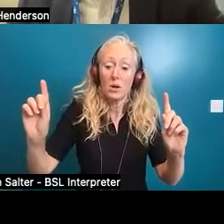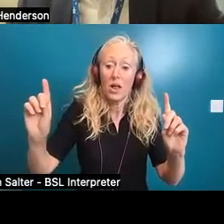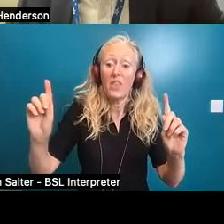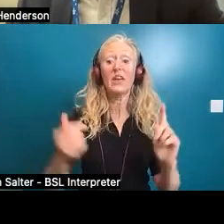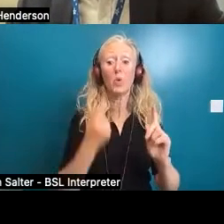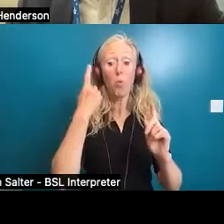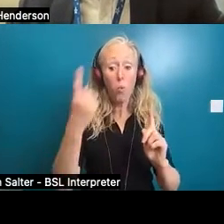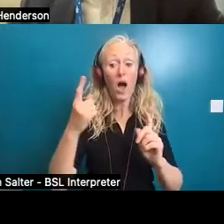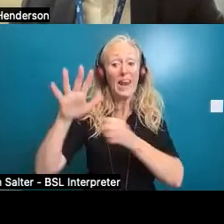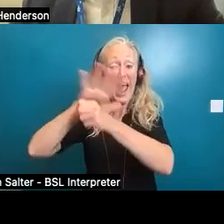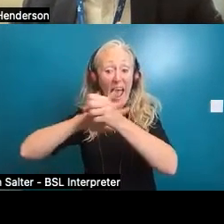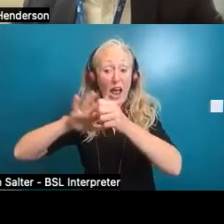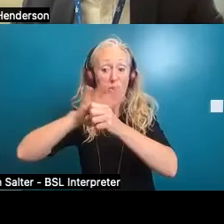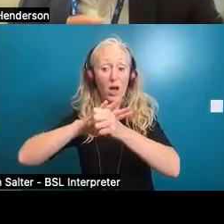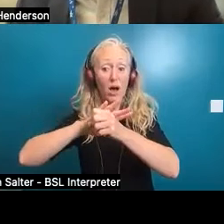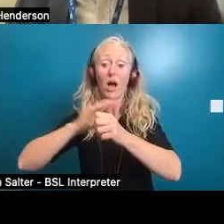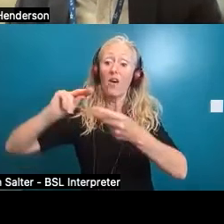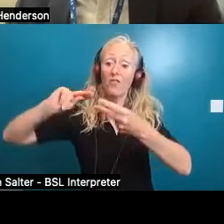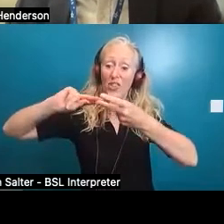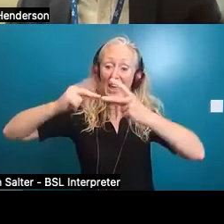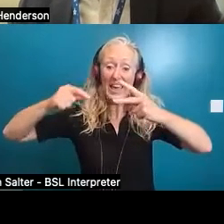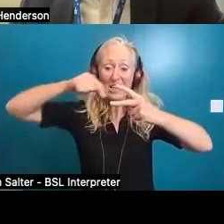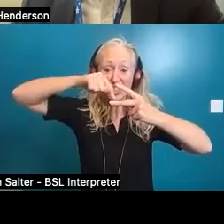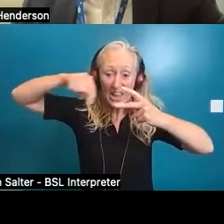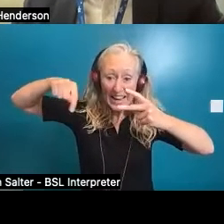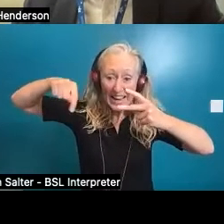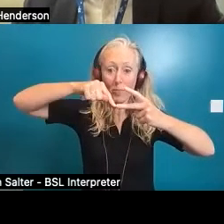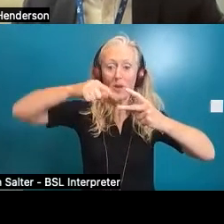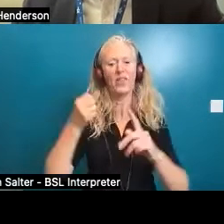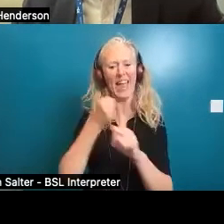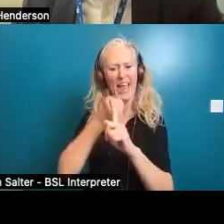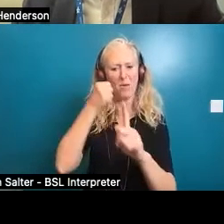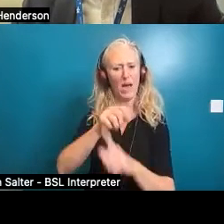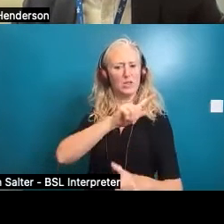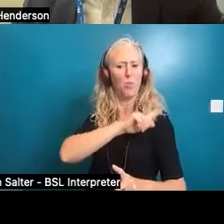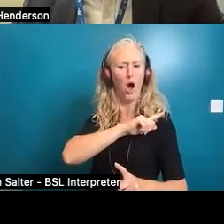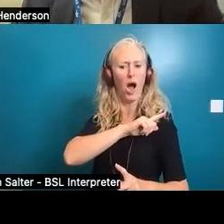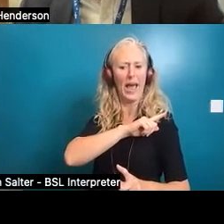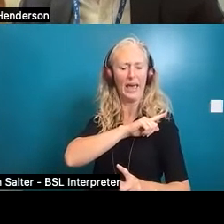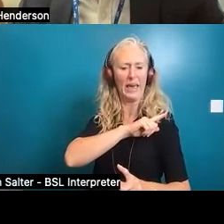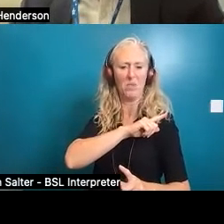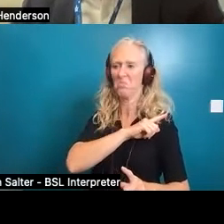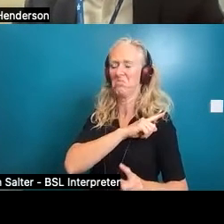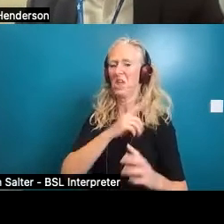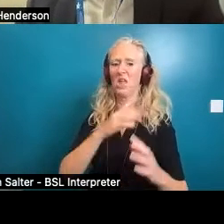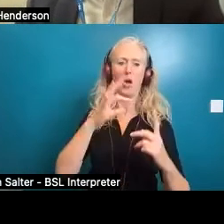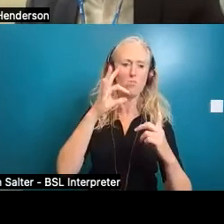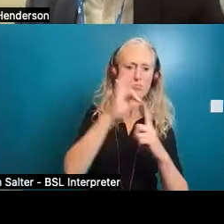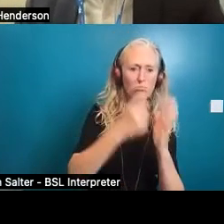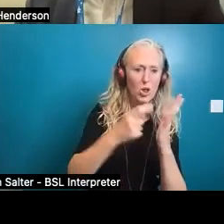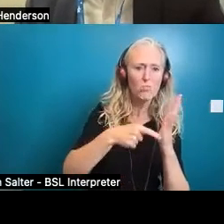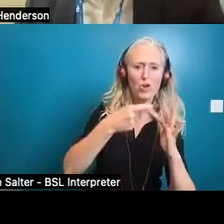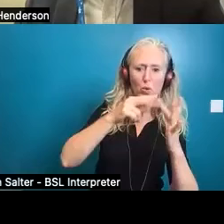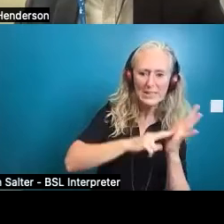affecting the way that genes are turned on and off, but we really don't have a very good understanding of those yet. So it's